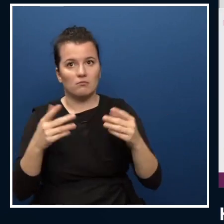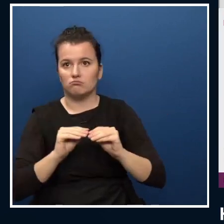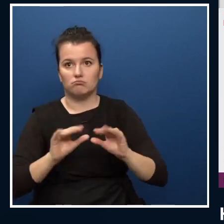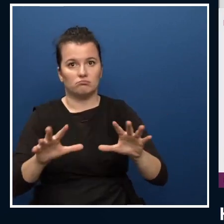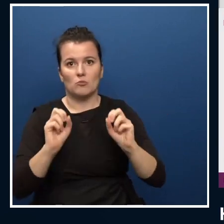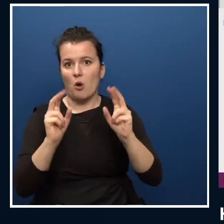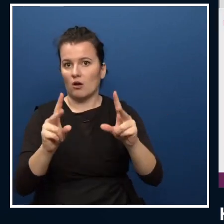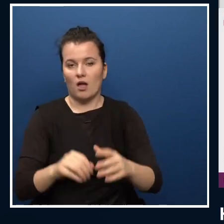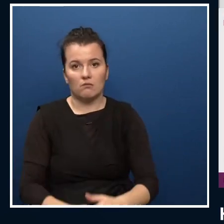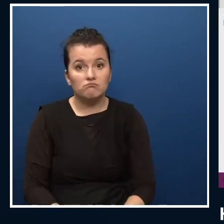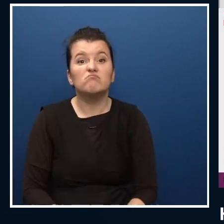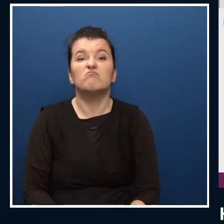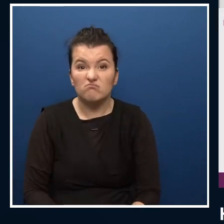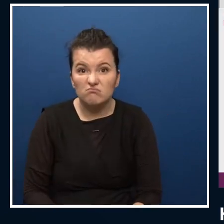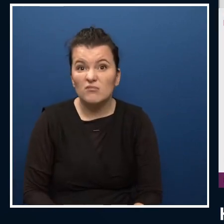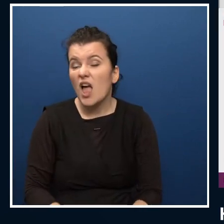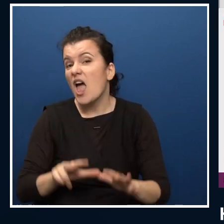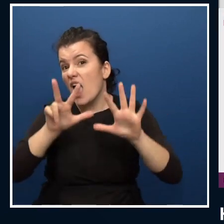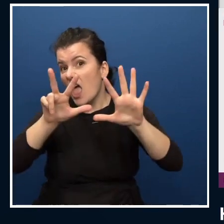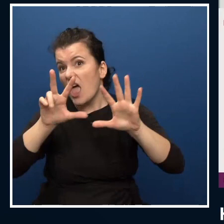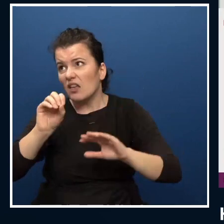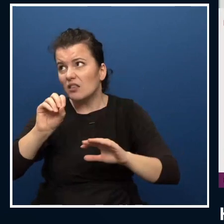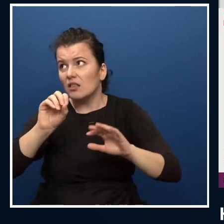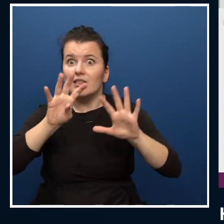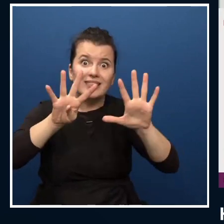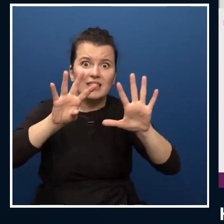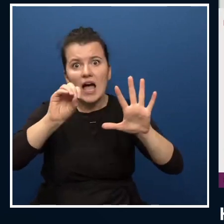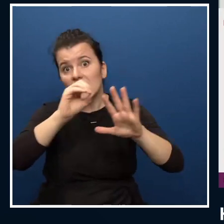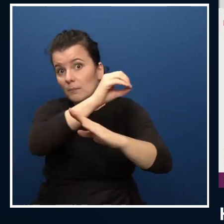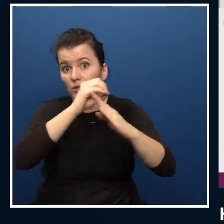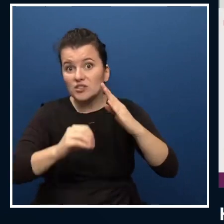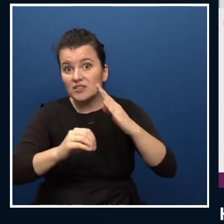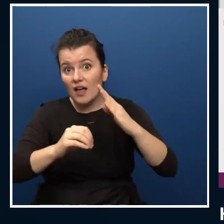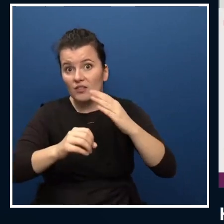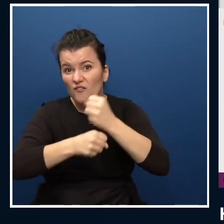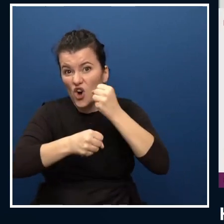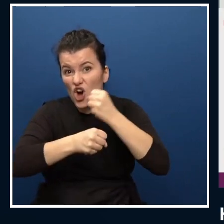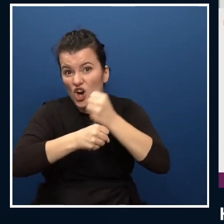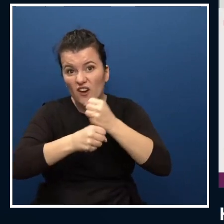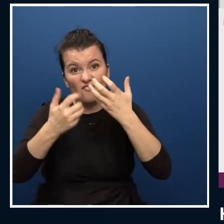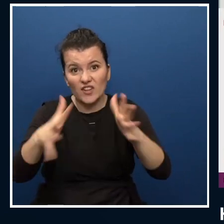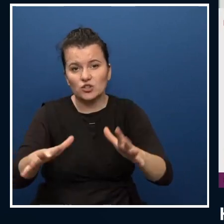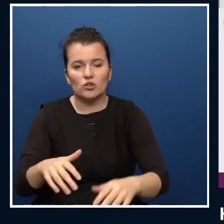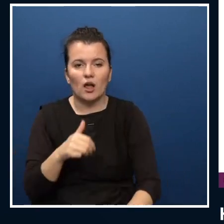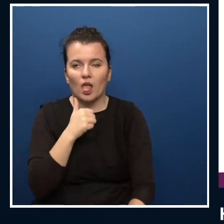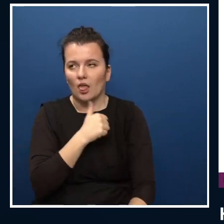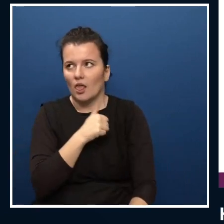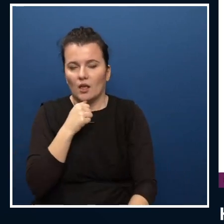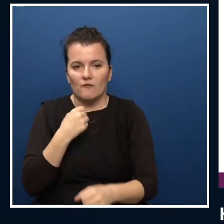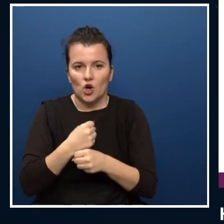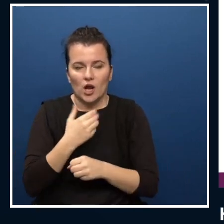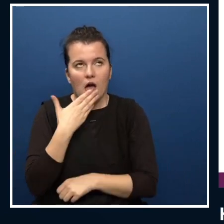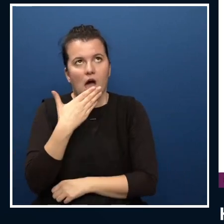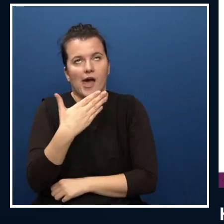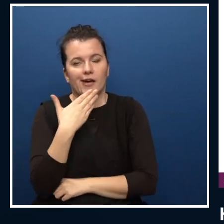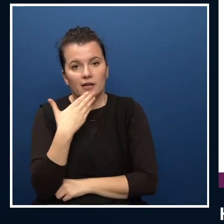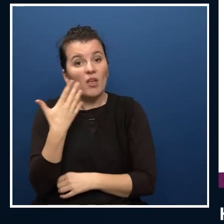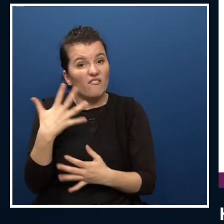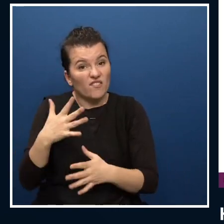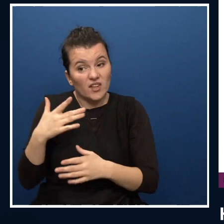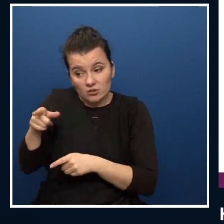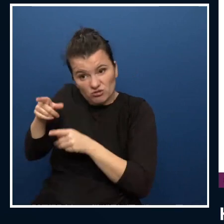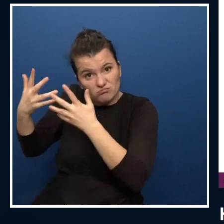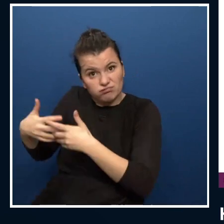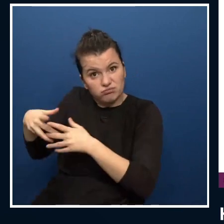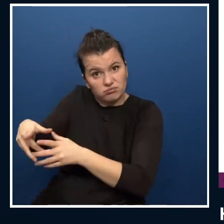or 90% of the work has already been done. The boring work's been done. So then the real question you're asking is, do I